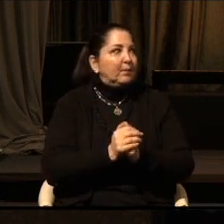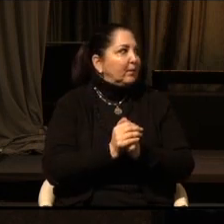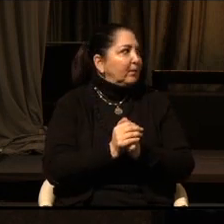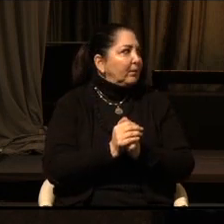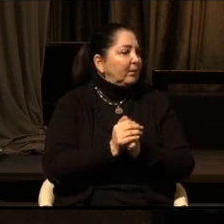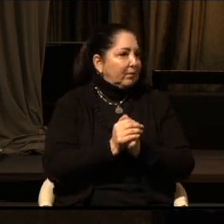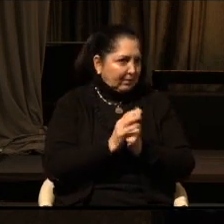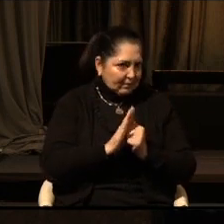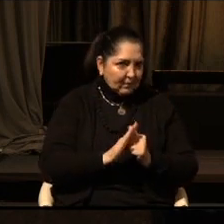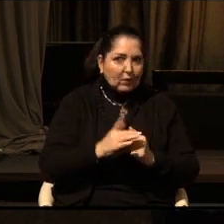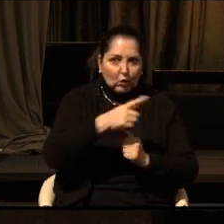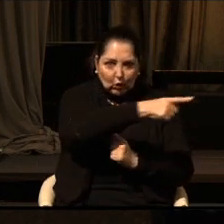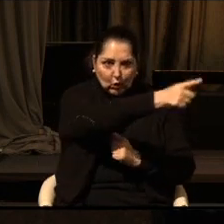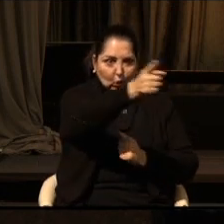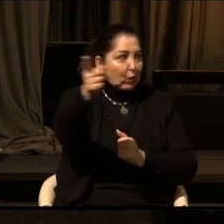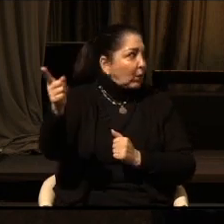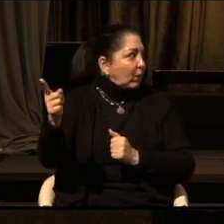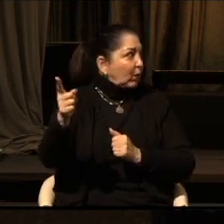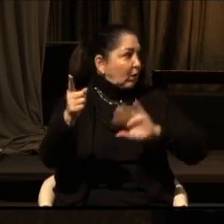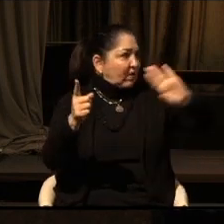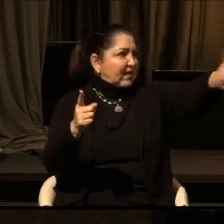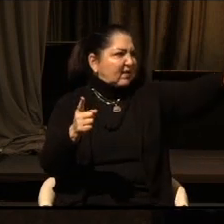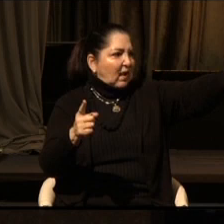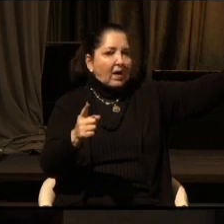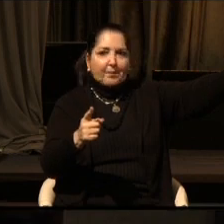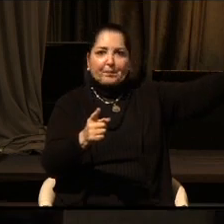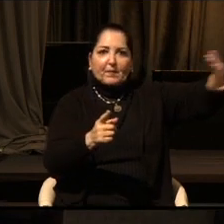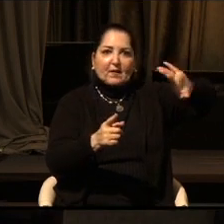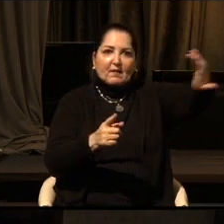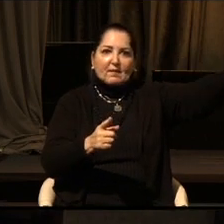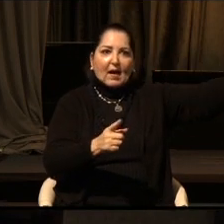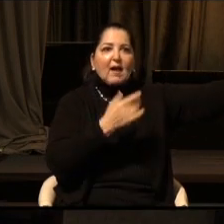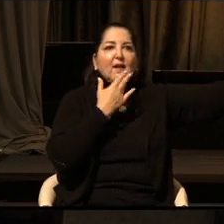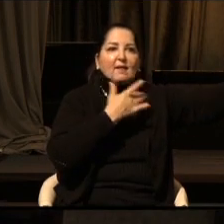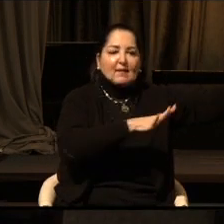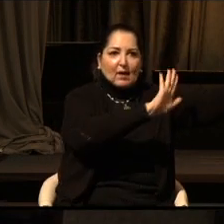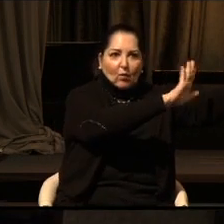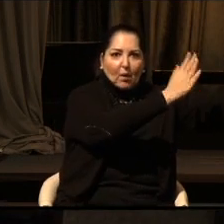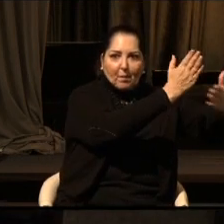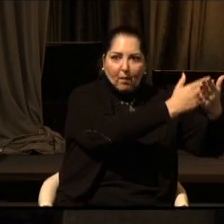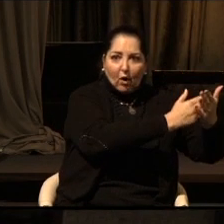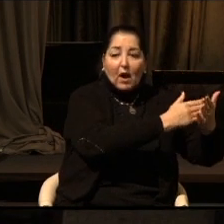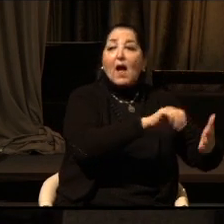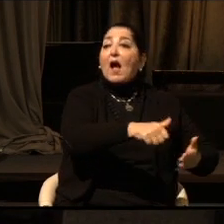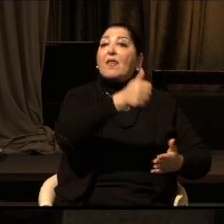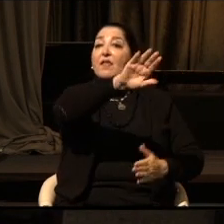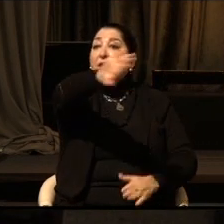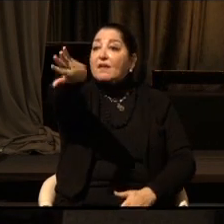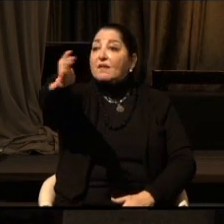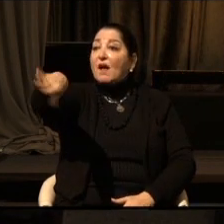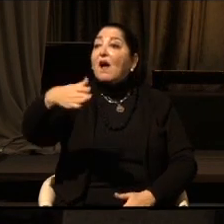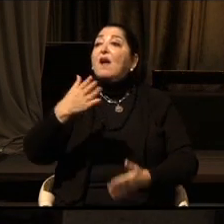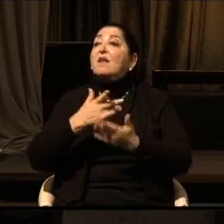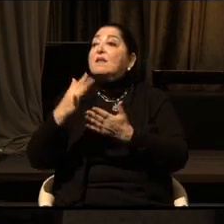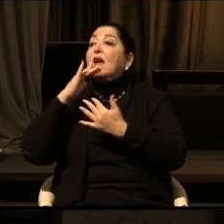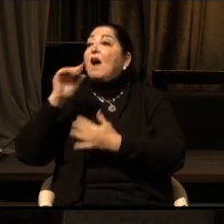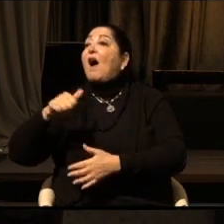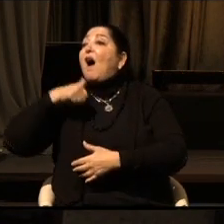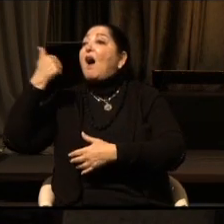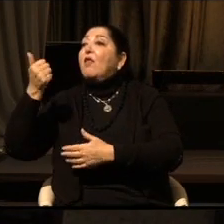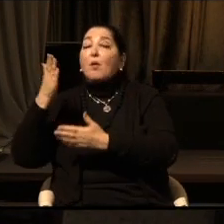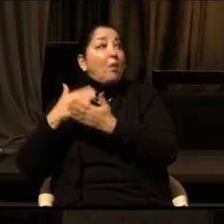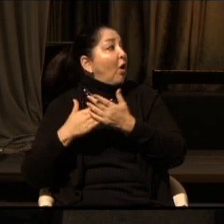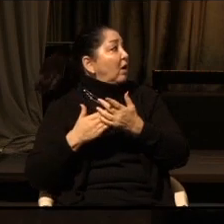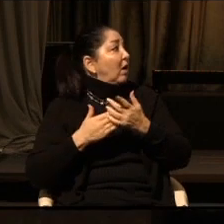room. This side of the room, I'm gonna give you a different part, and you're gonna continue singing that until you see me do